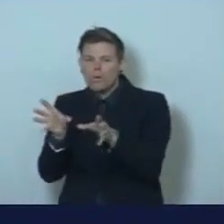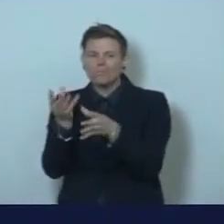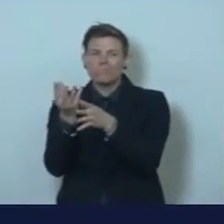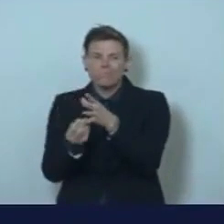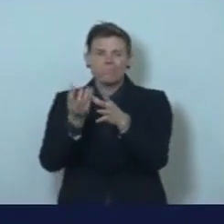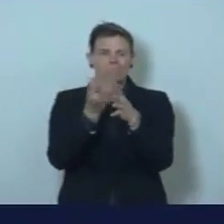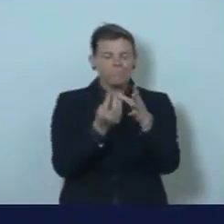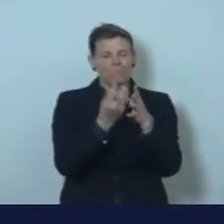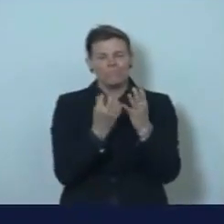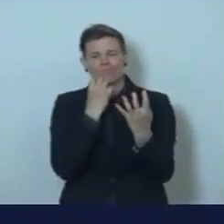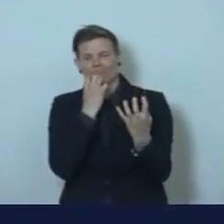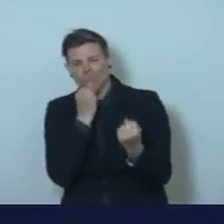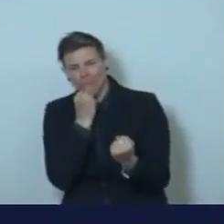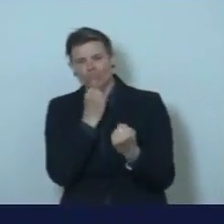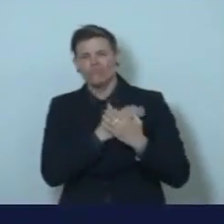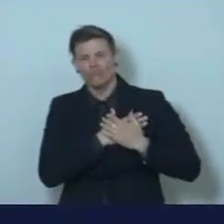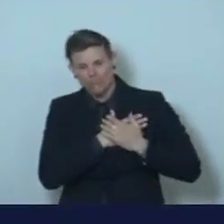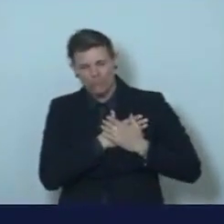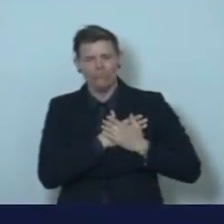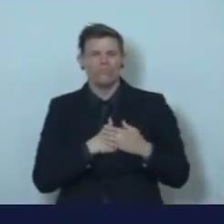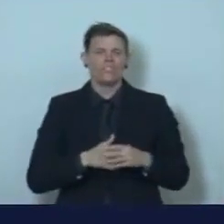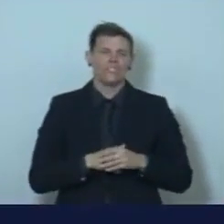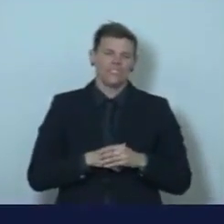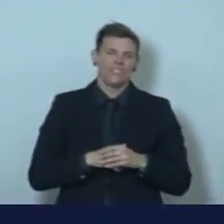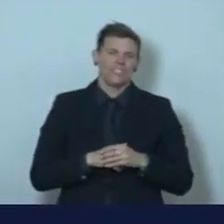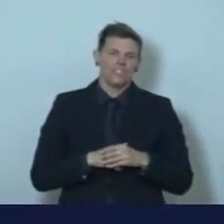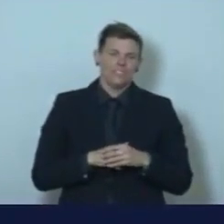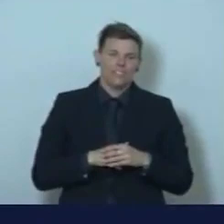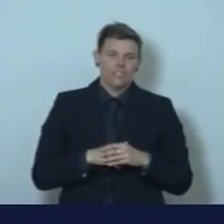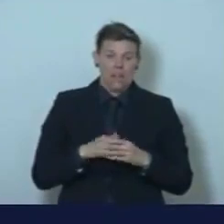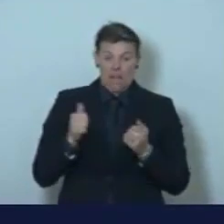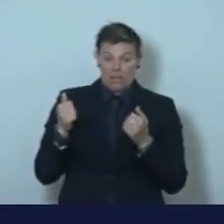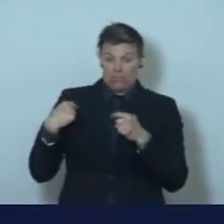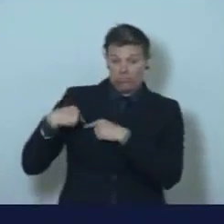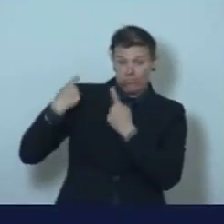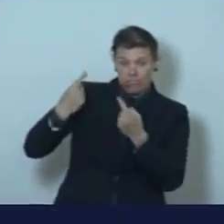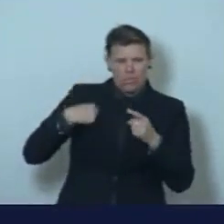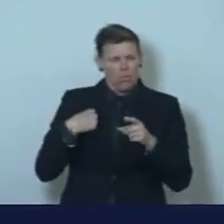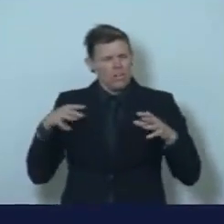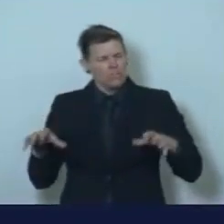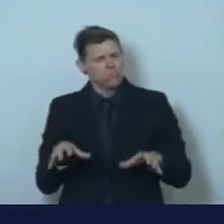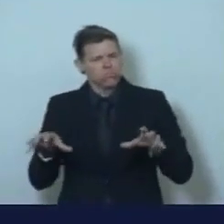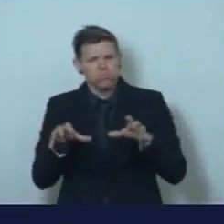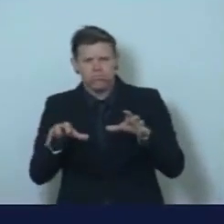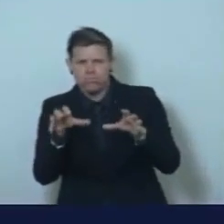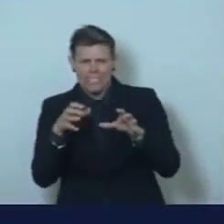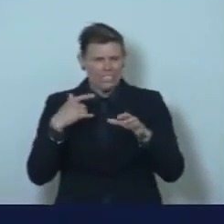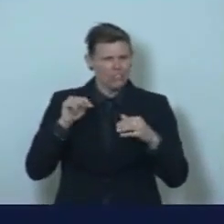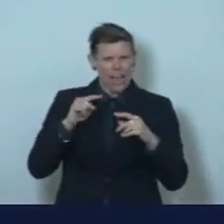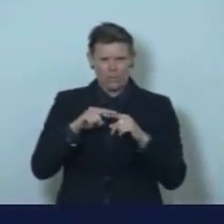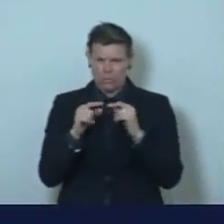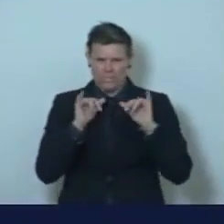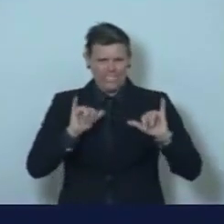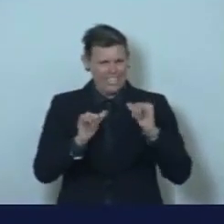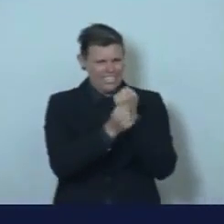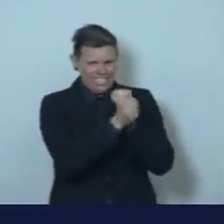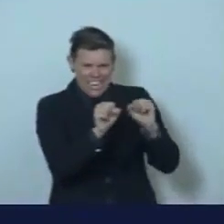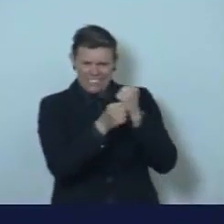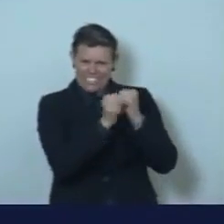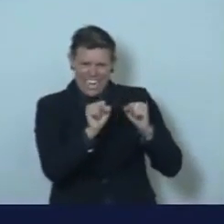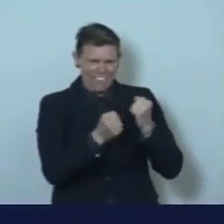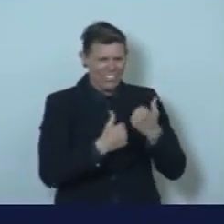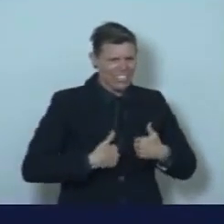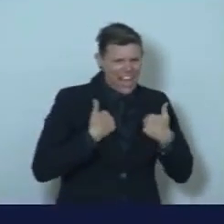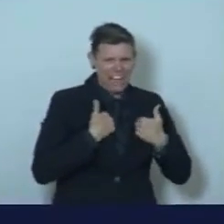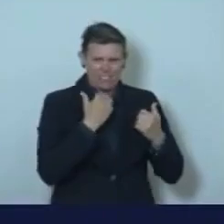ones, and everything we do is measured against saving as many lives as we can